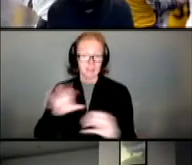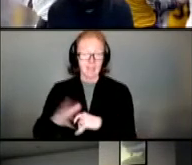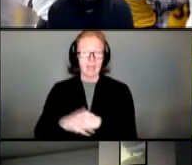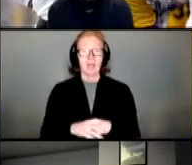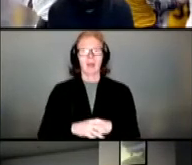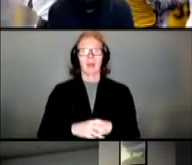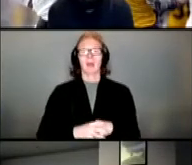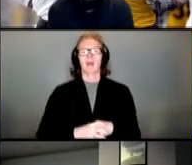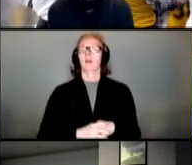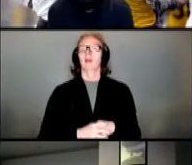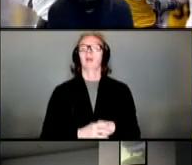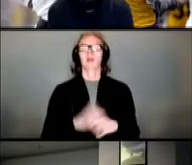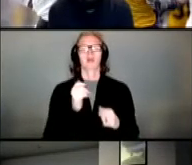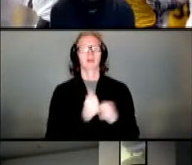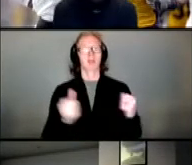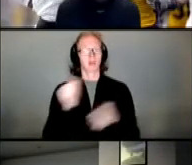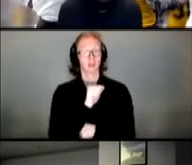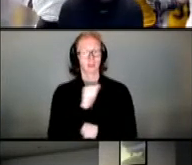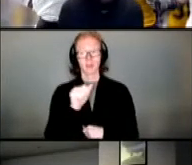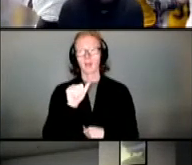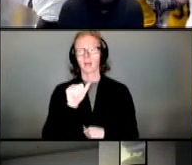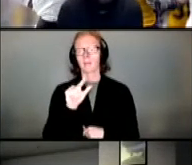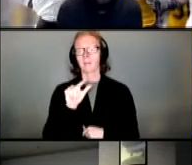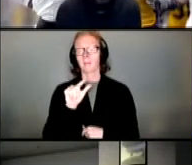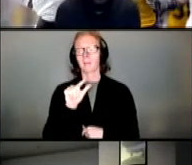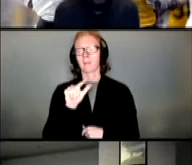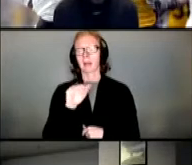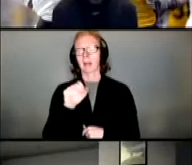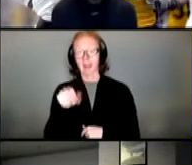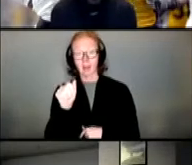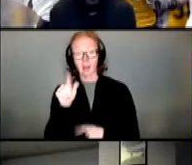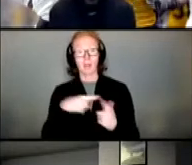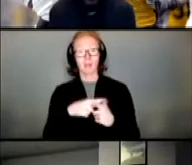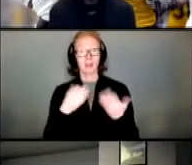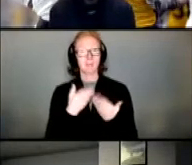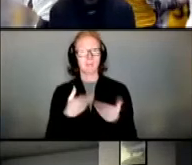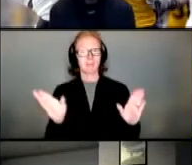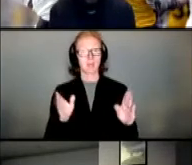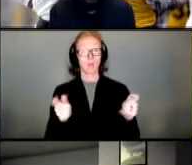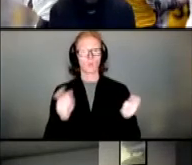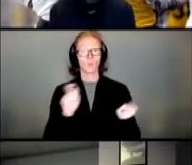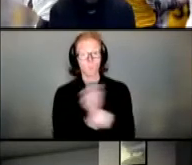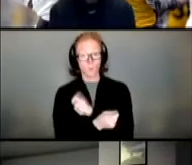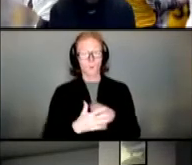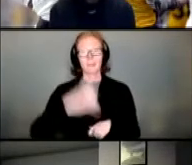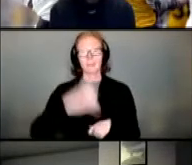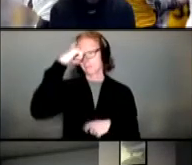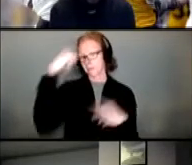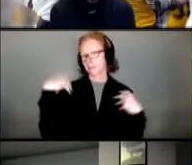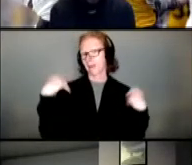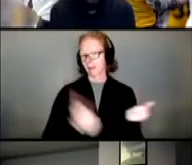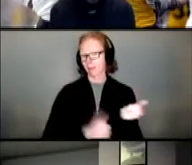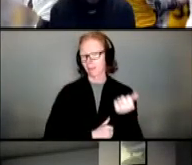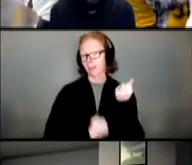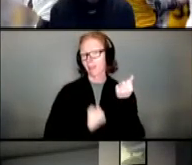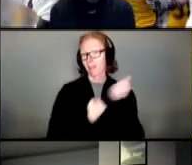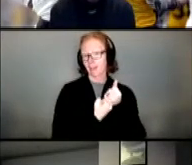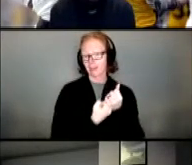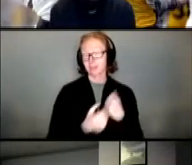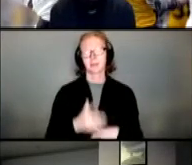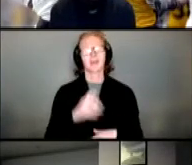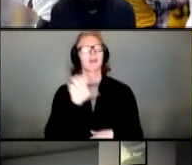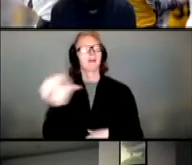Albina Ministerial Alliance Coalition on Public Reform and the Mental Health Alliance, as well as community